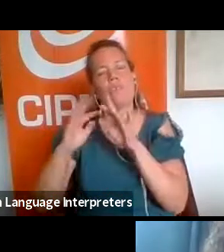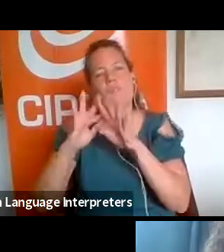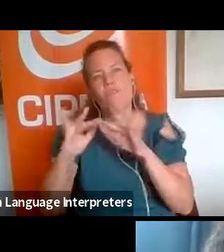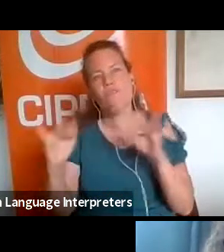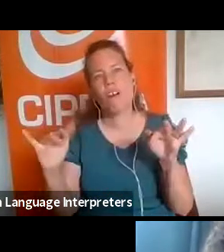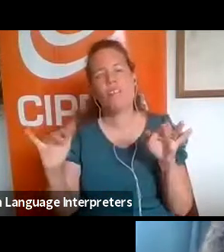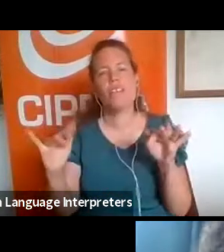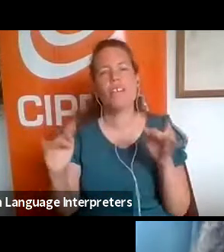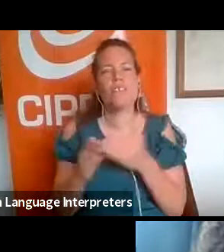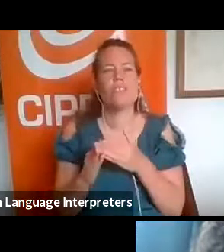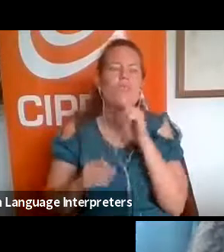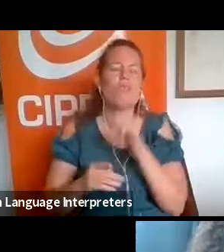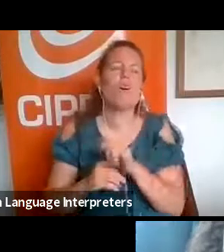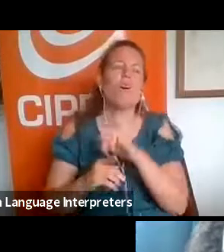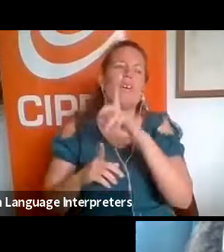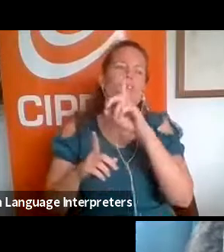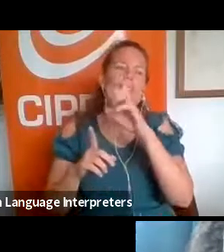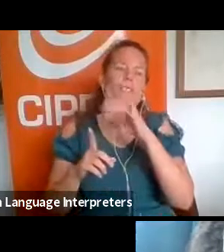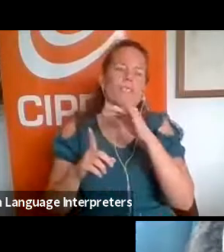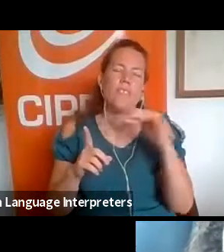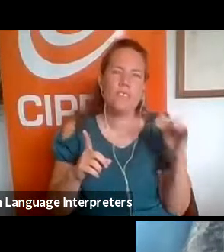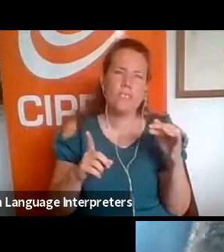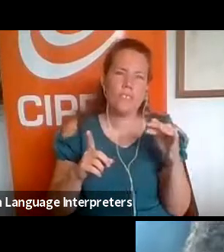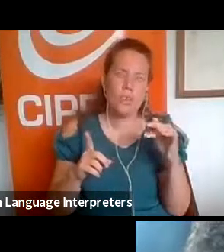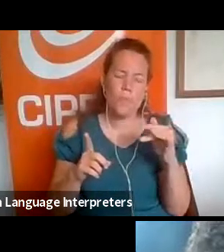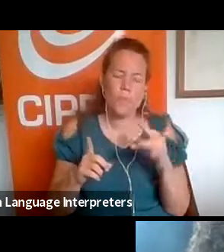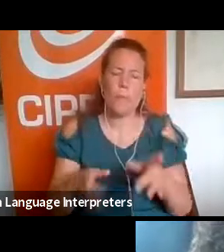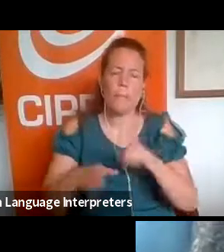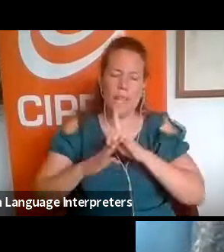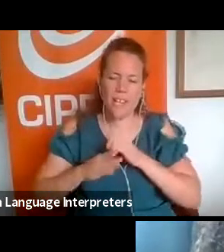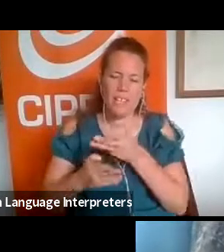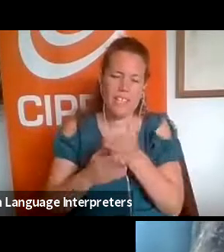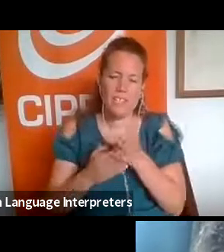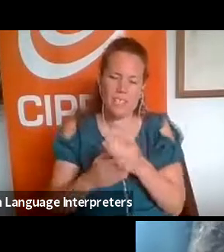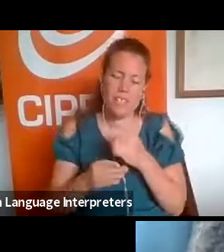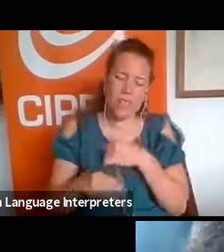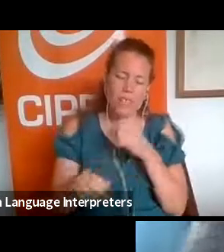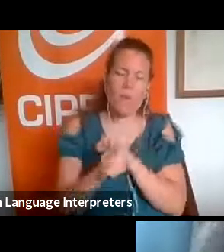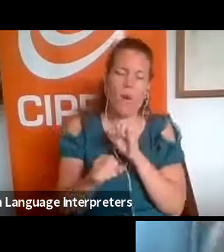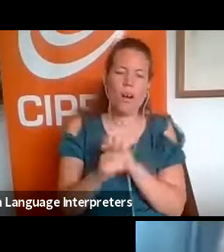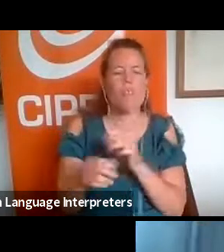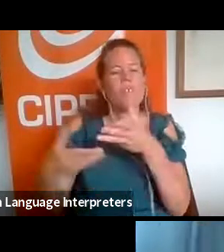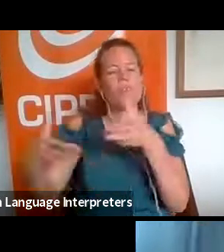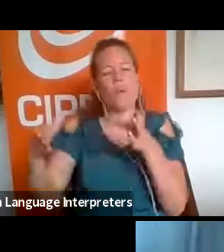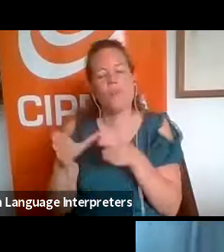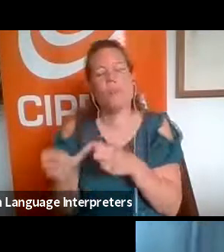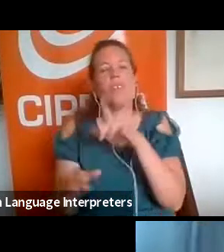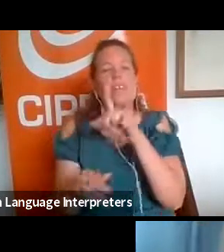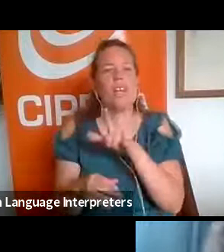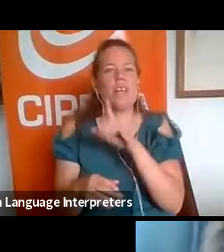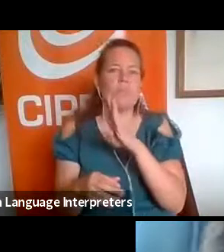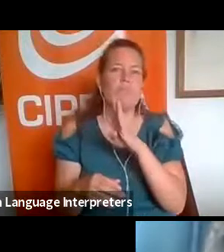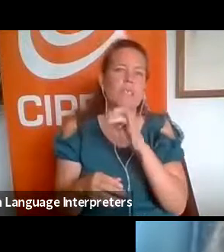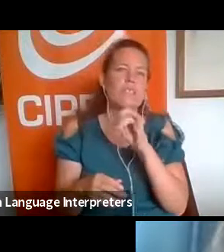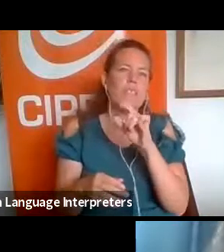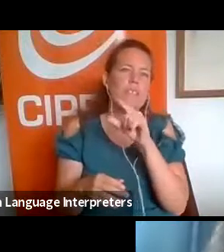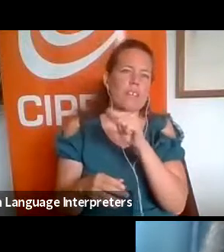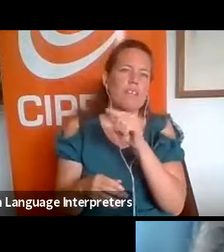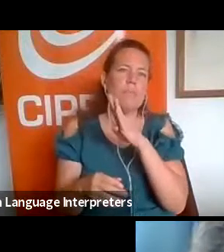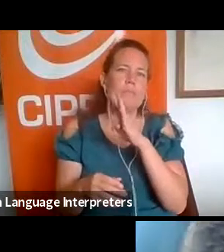of beneficiaries. So for the communities that I work with, which is the LGBT communities, it's very hard.